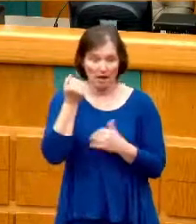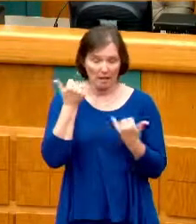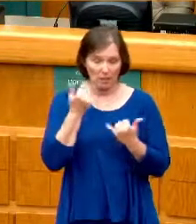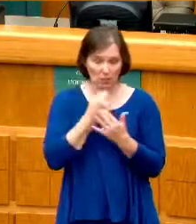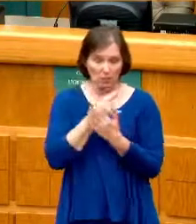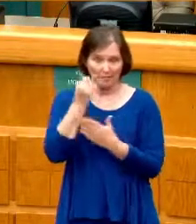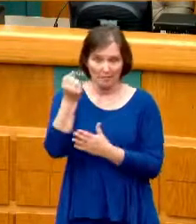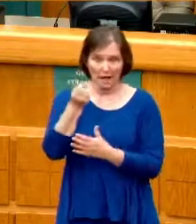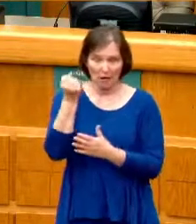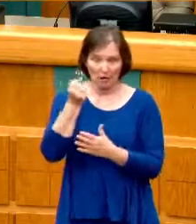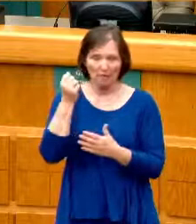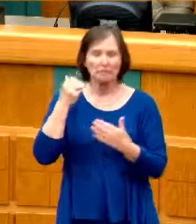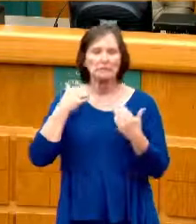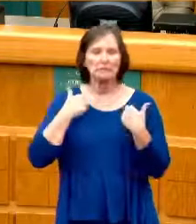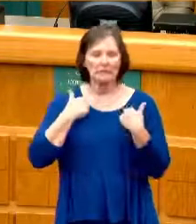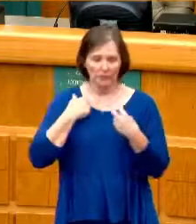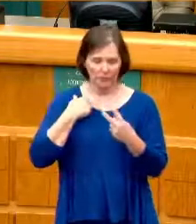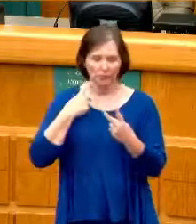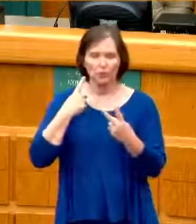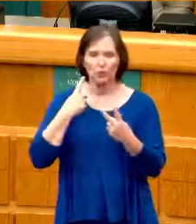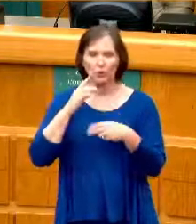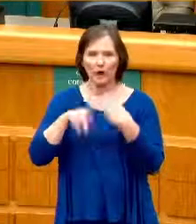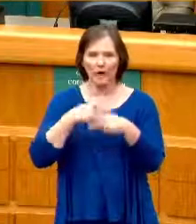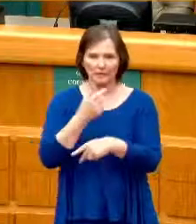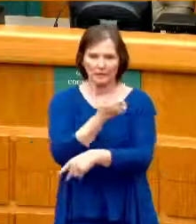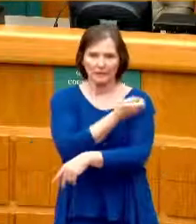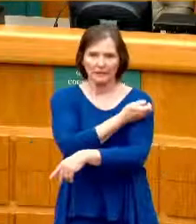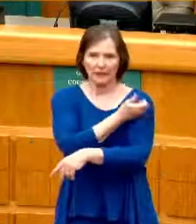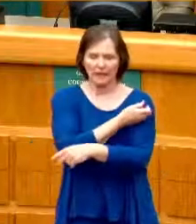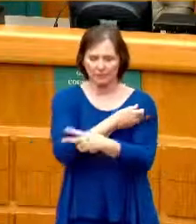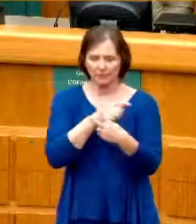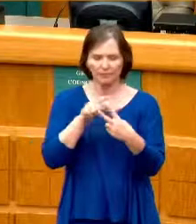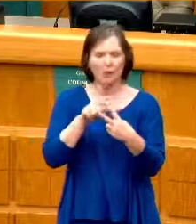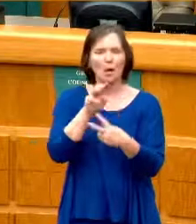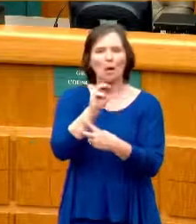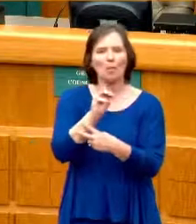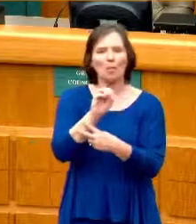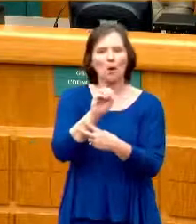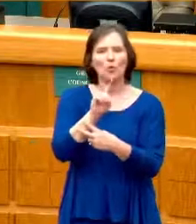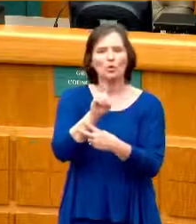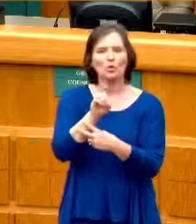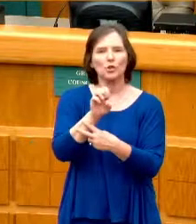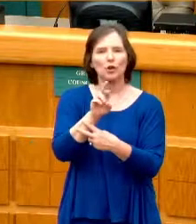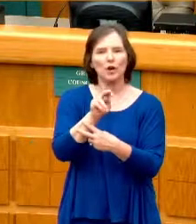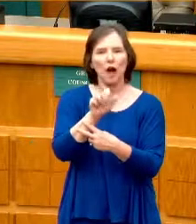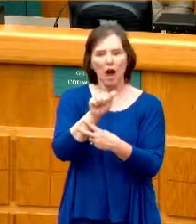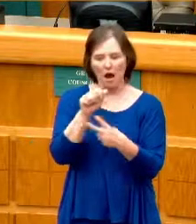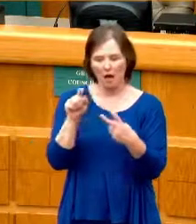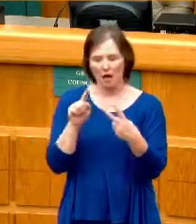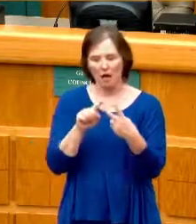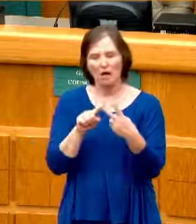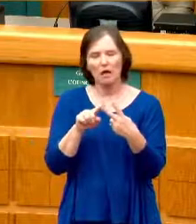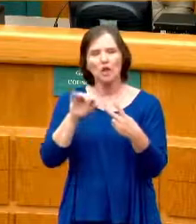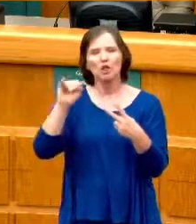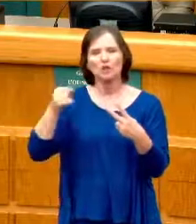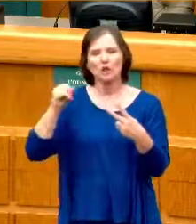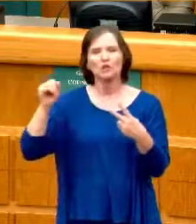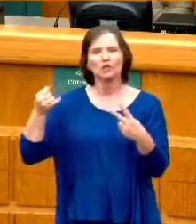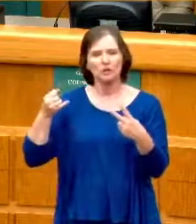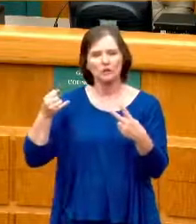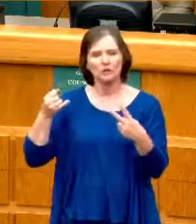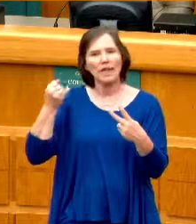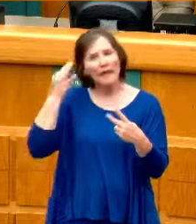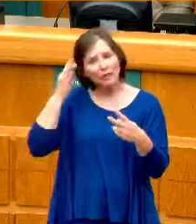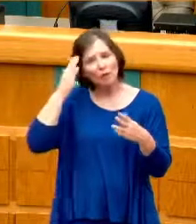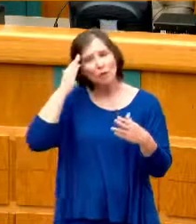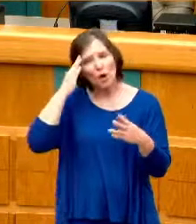sure that we get that J&J into people's arms. So please help us with that. If you know of people that want one dose and they're done,